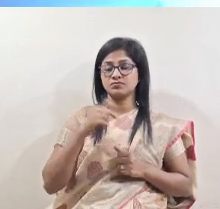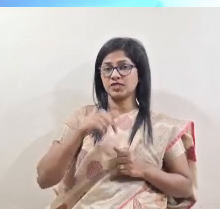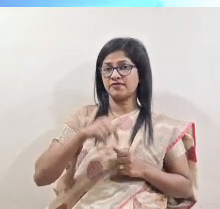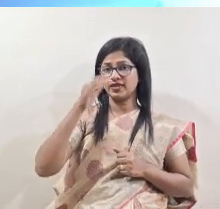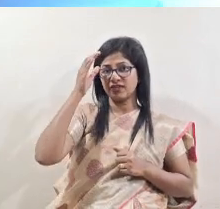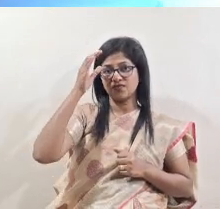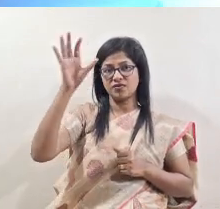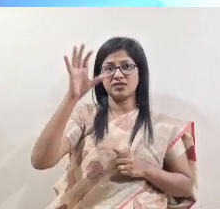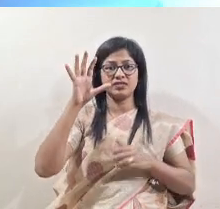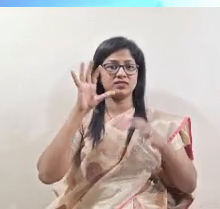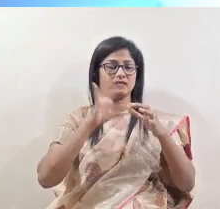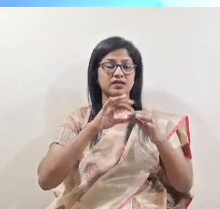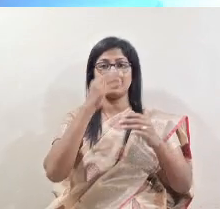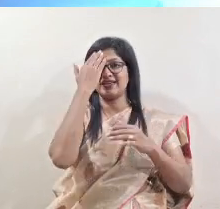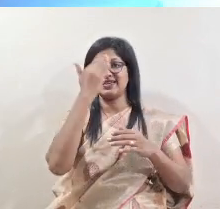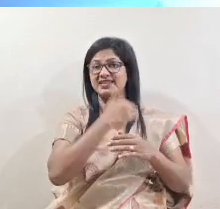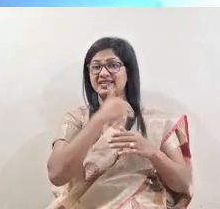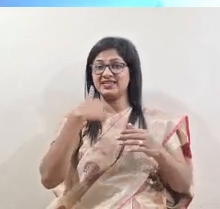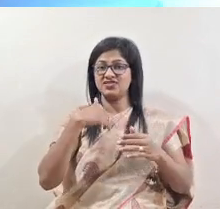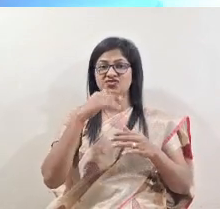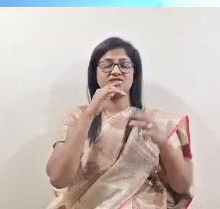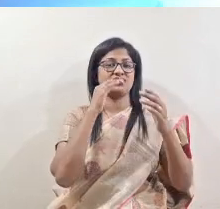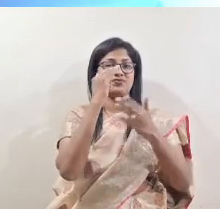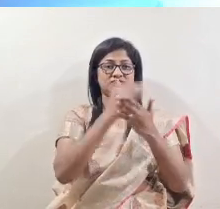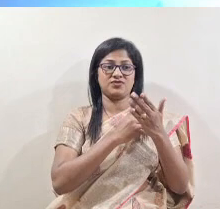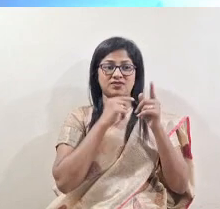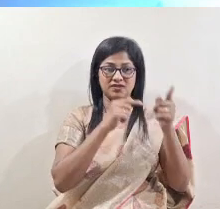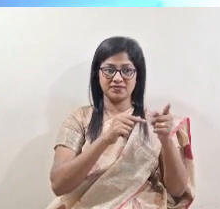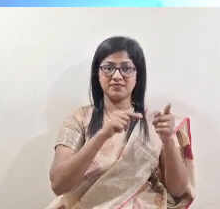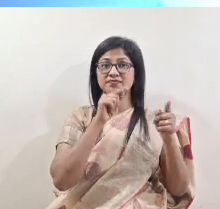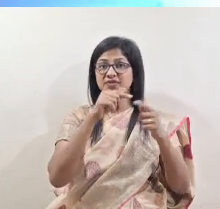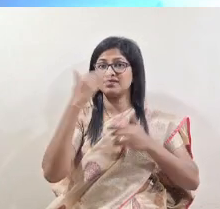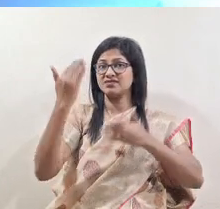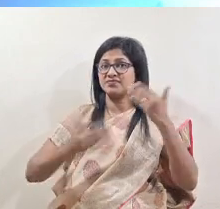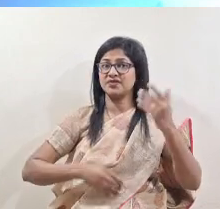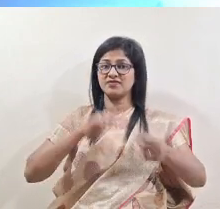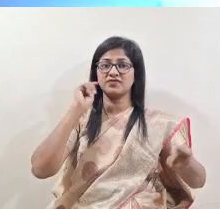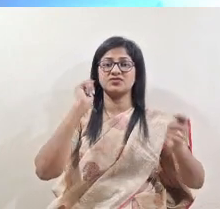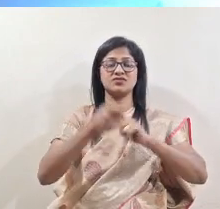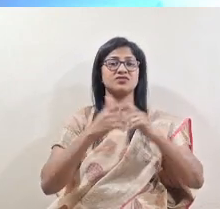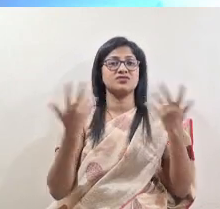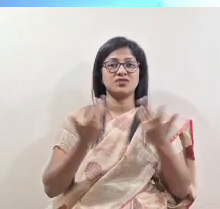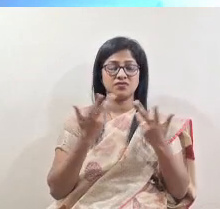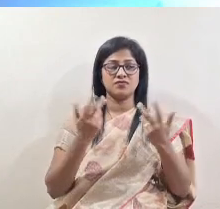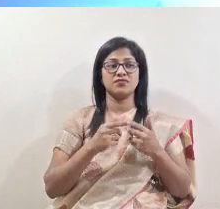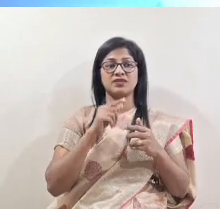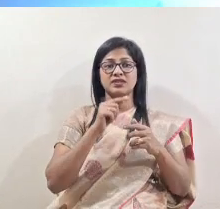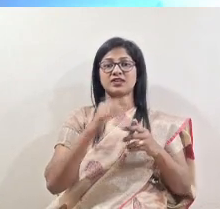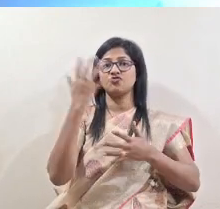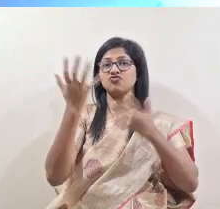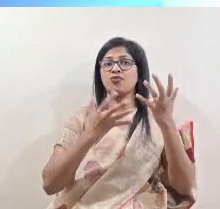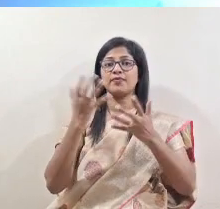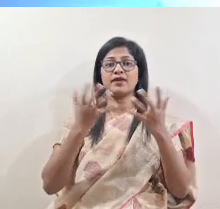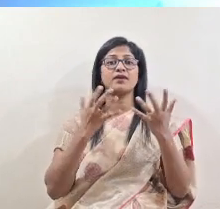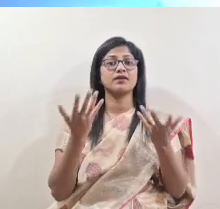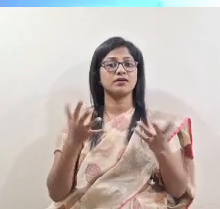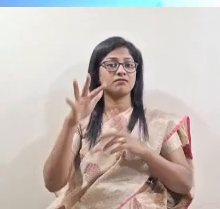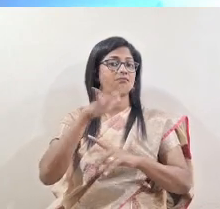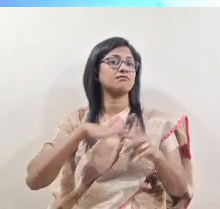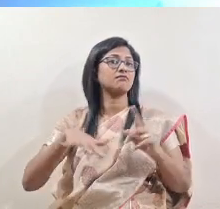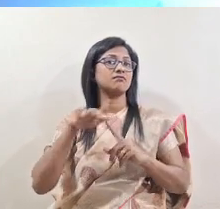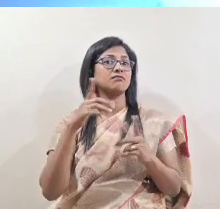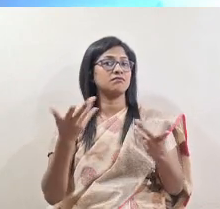We are taking a context of a religious event. Yes. How does this behavior change when you put them in a